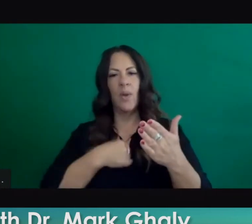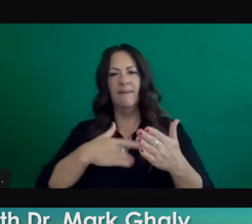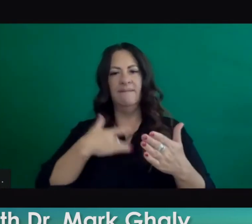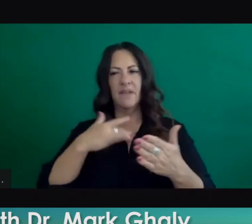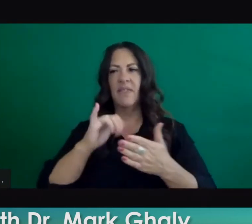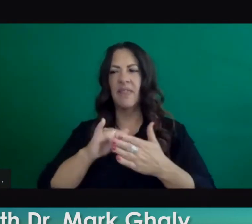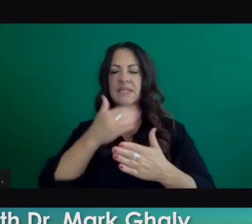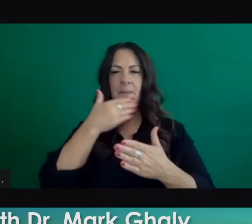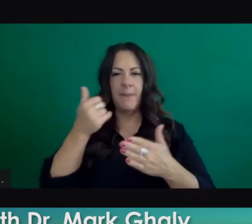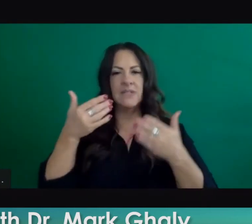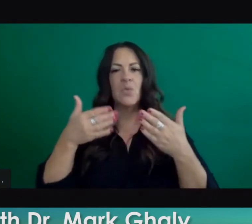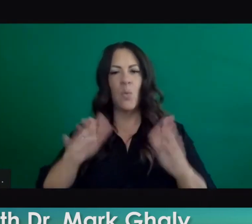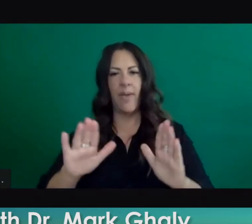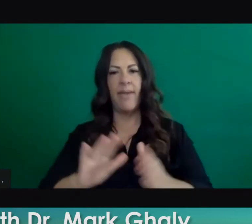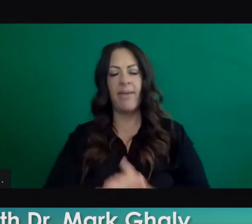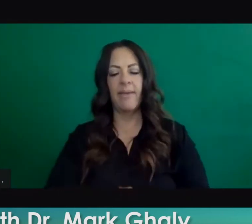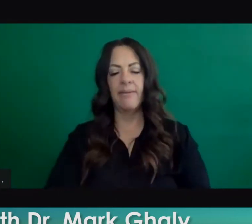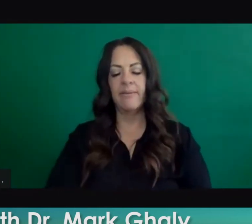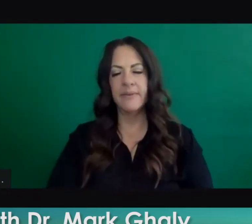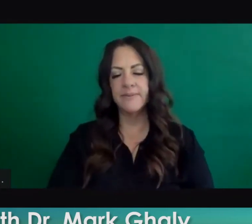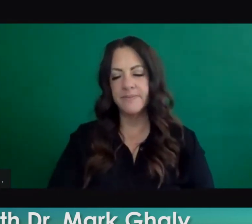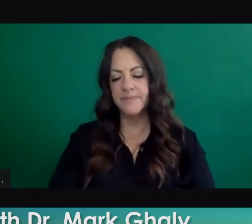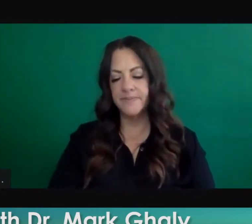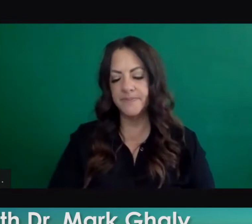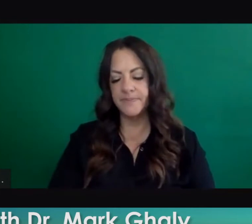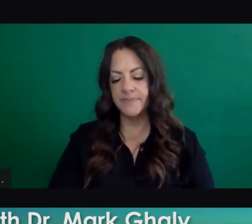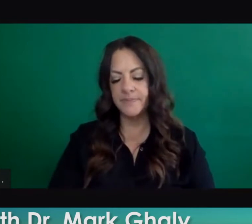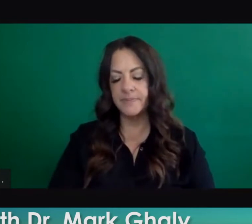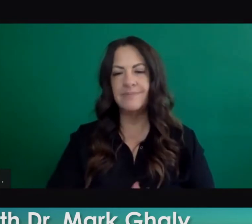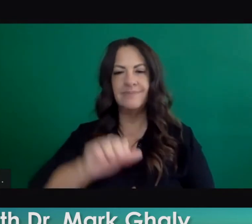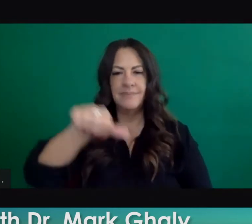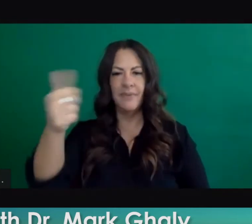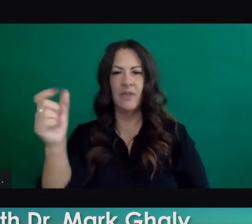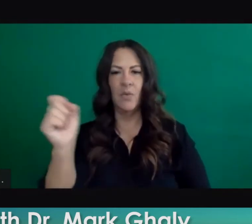forward. Victoria Colliver, Politico.